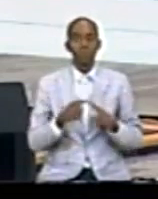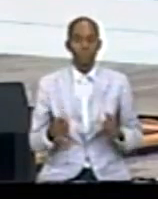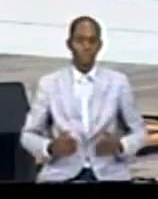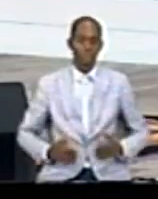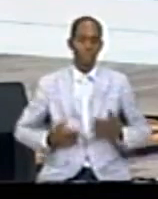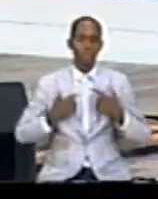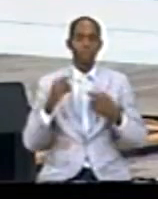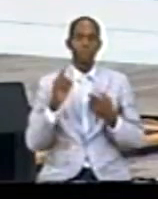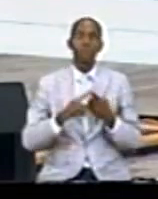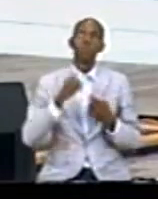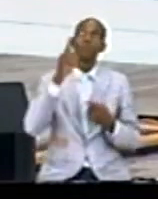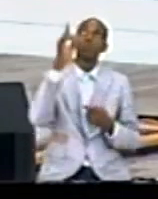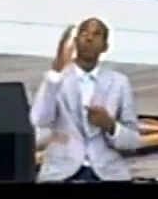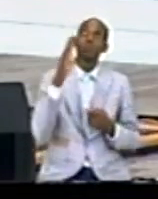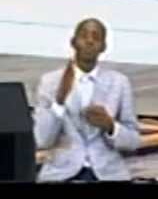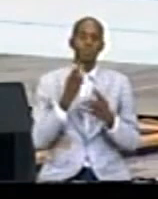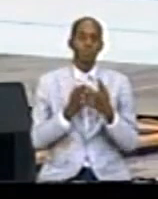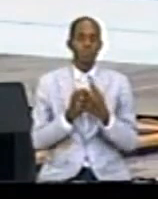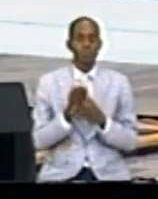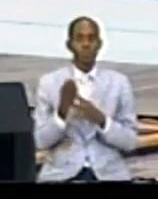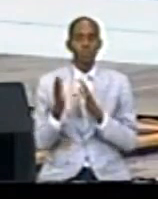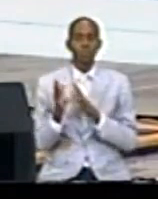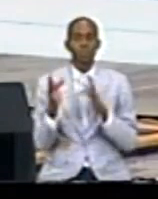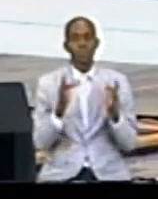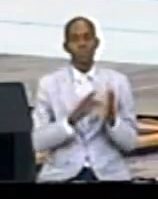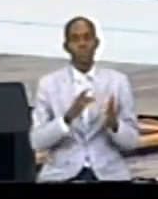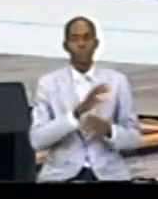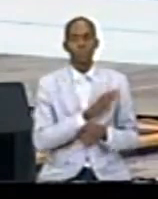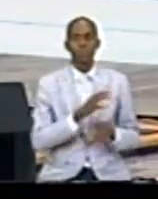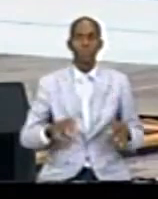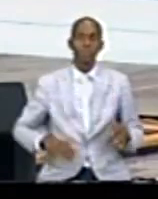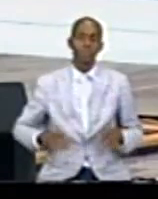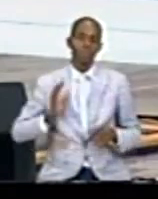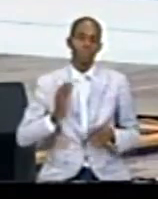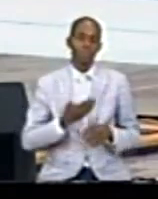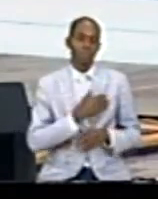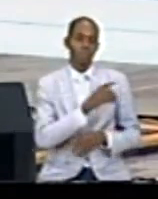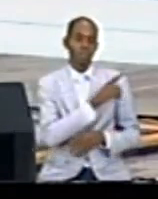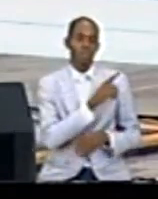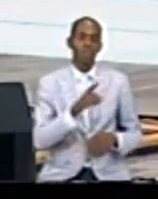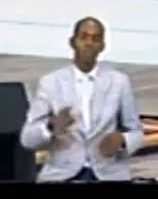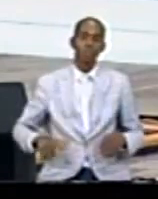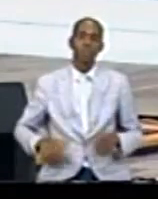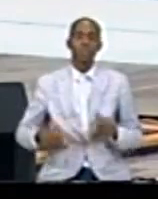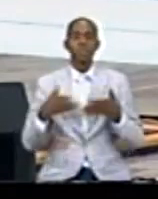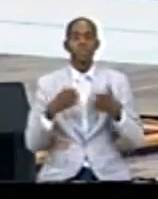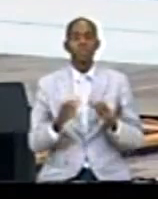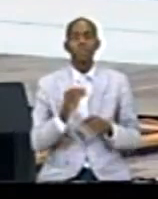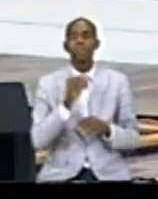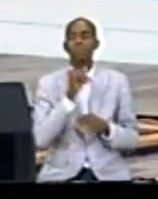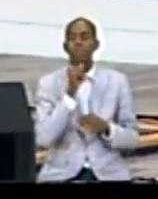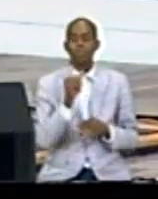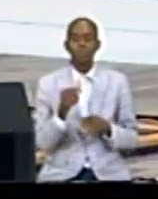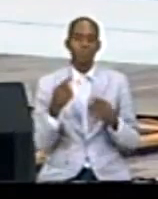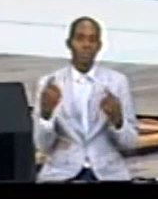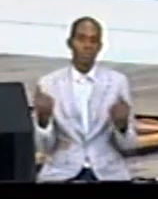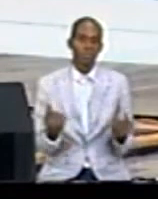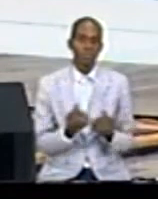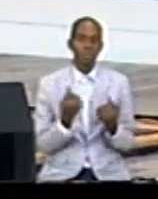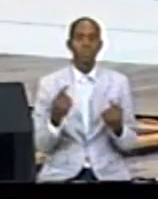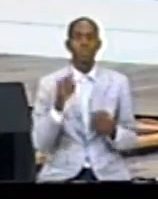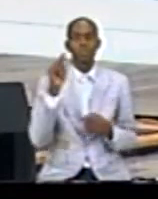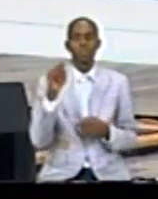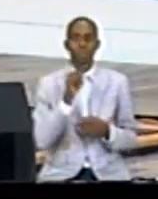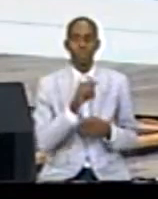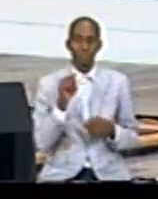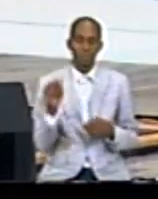unto God through Jesus Christ our Lord. Let not sin